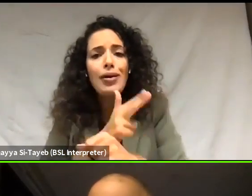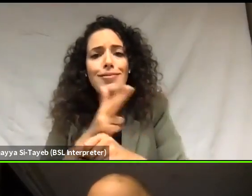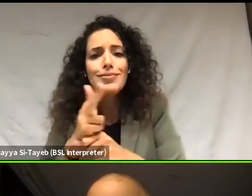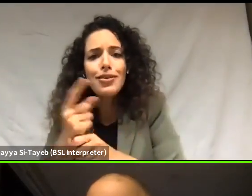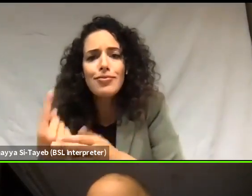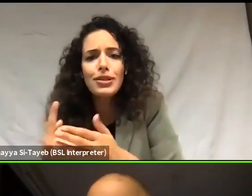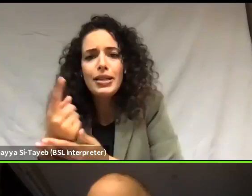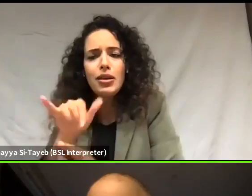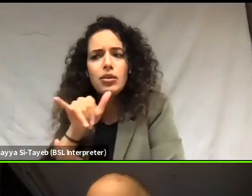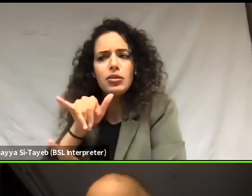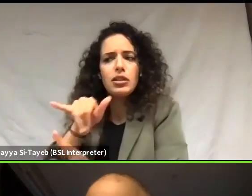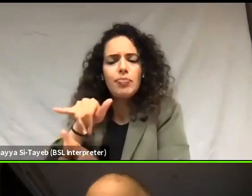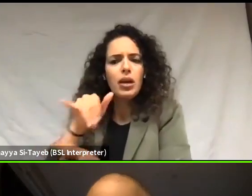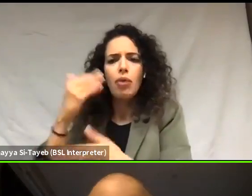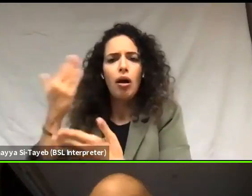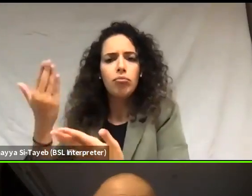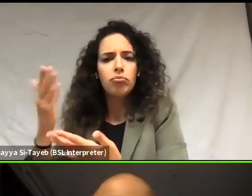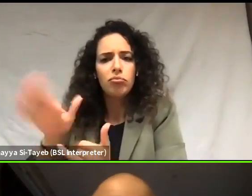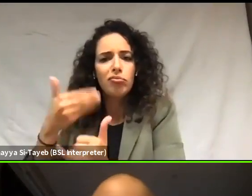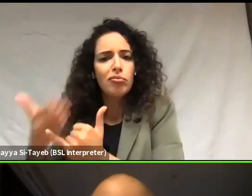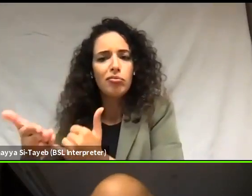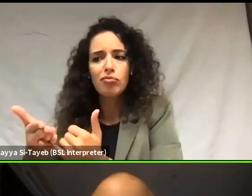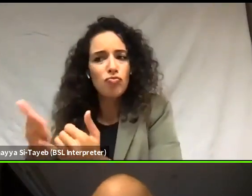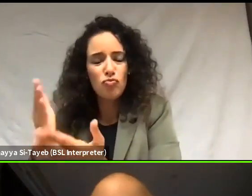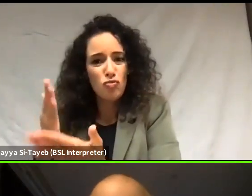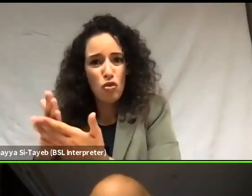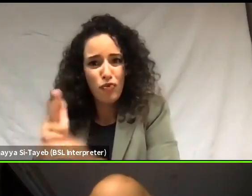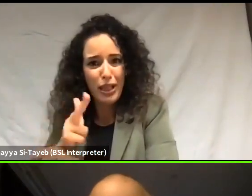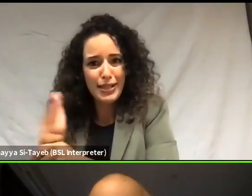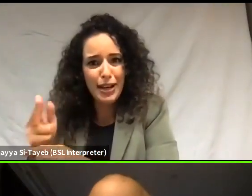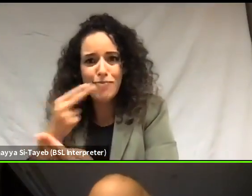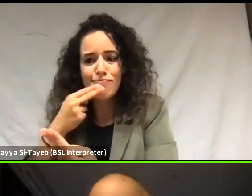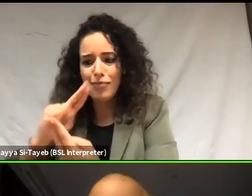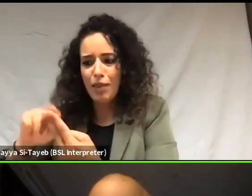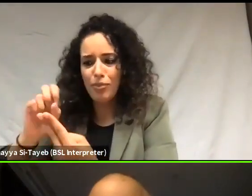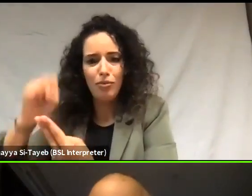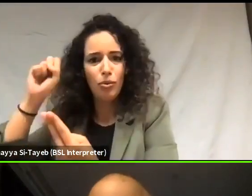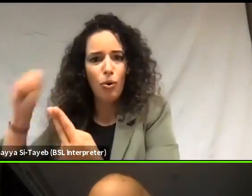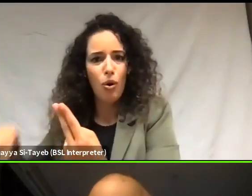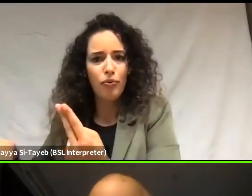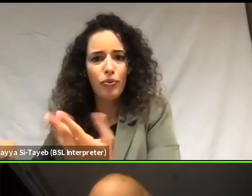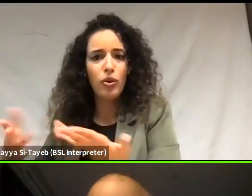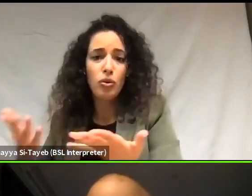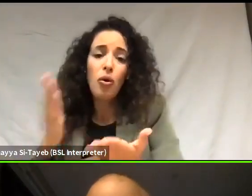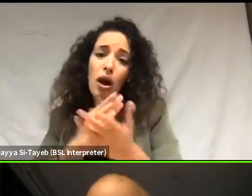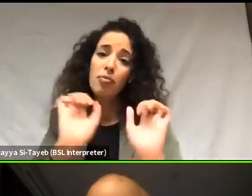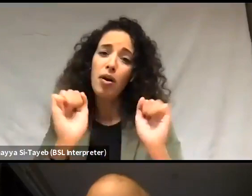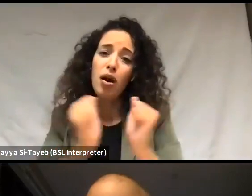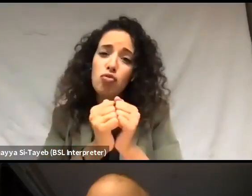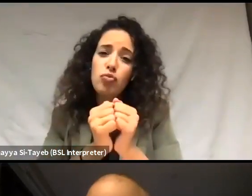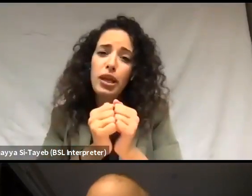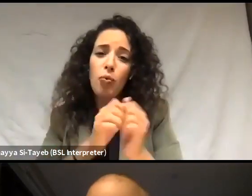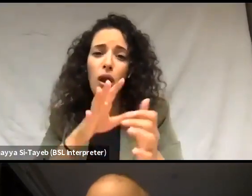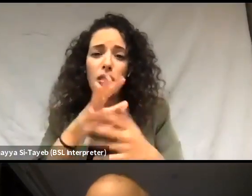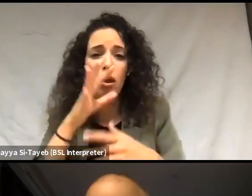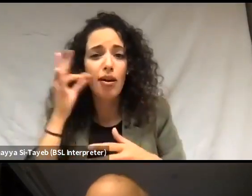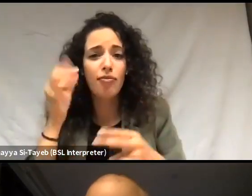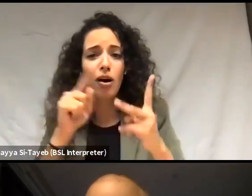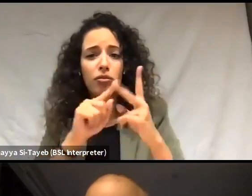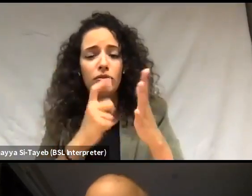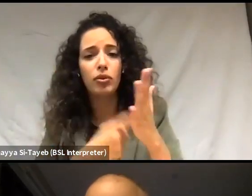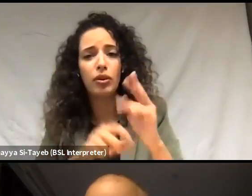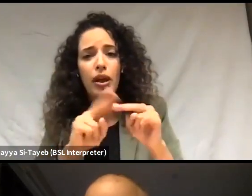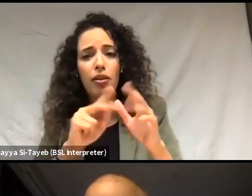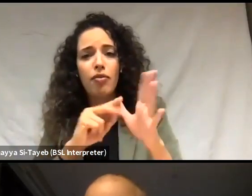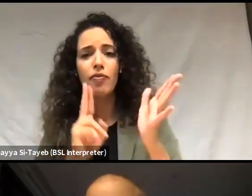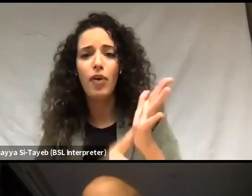incident. So yeah, I mean, I kind of agree with Irfan. Well, there's a very interesting question here.